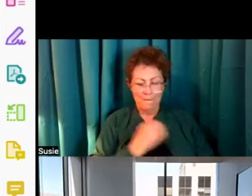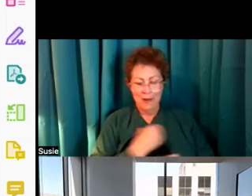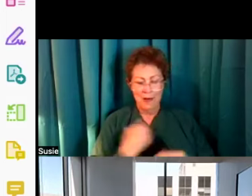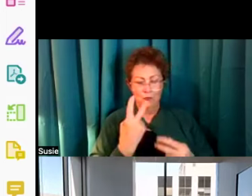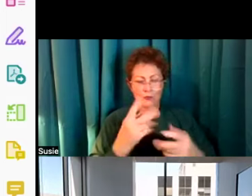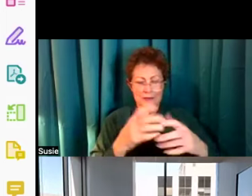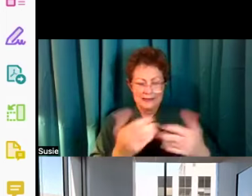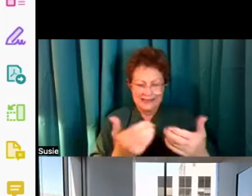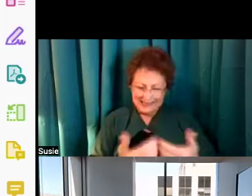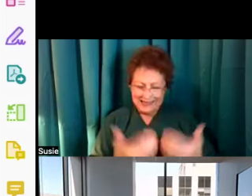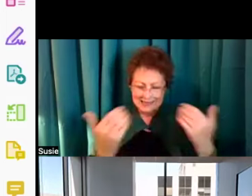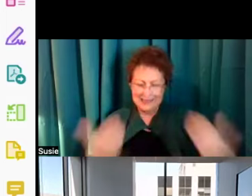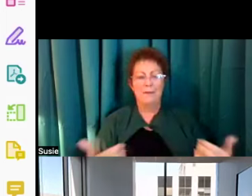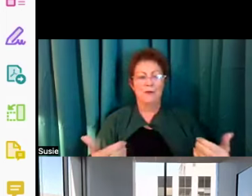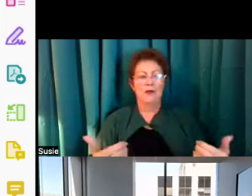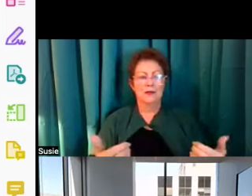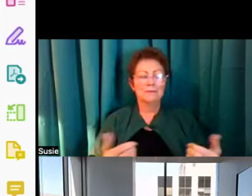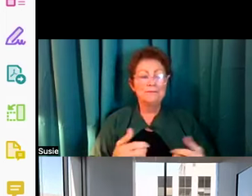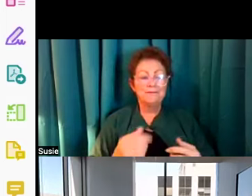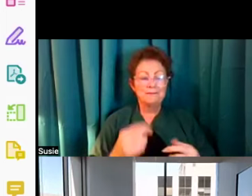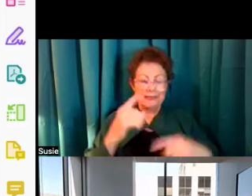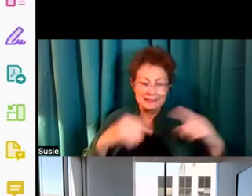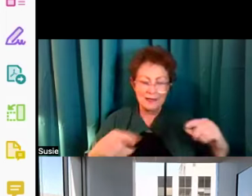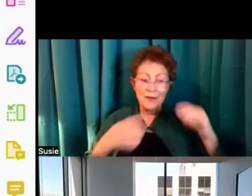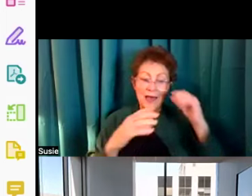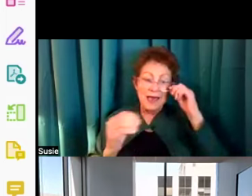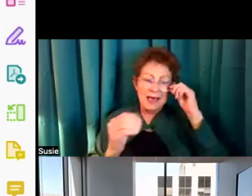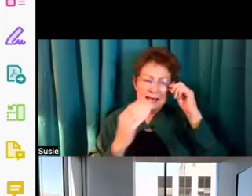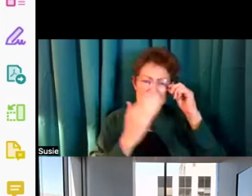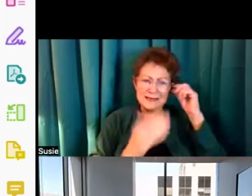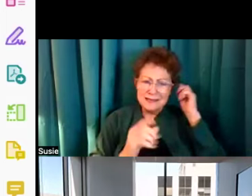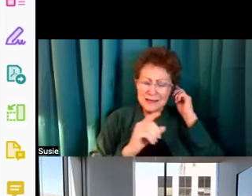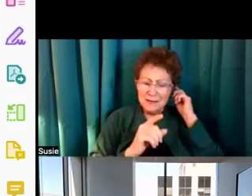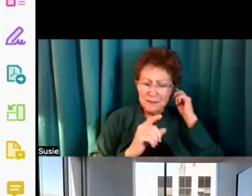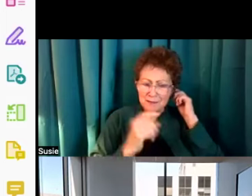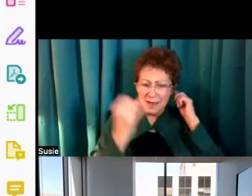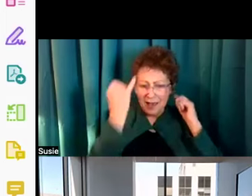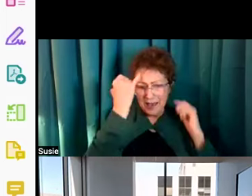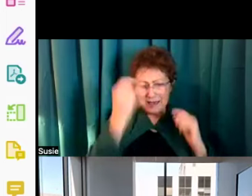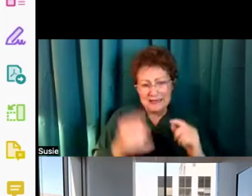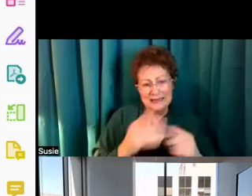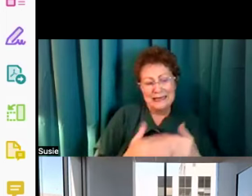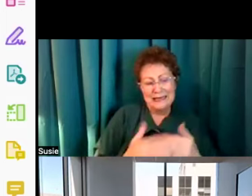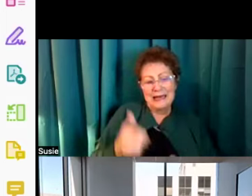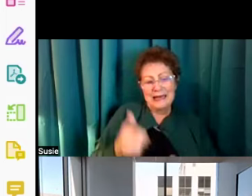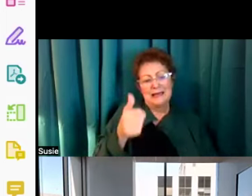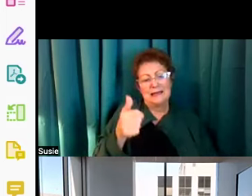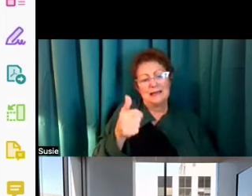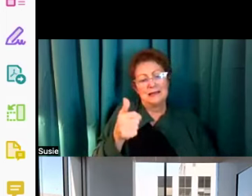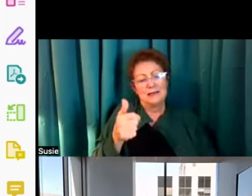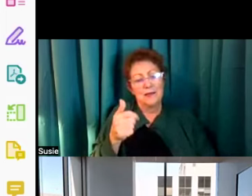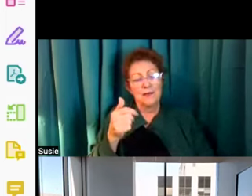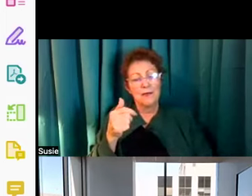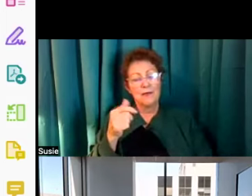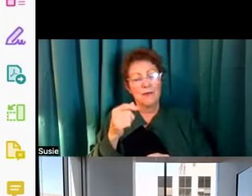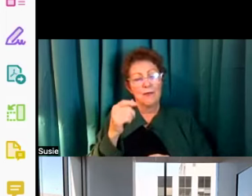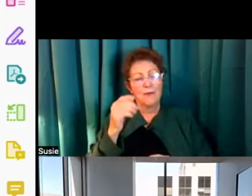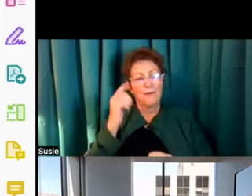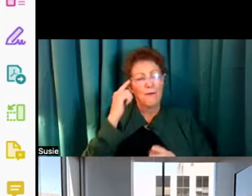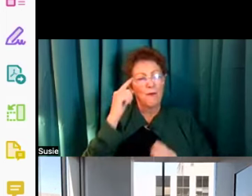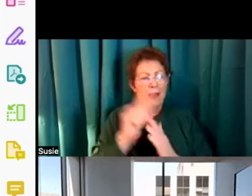separate management pools, etc. In some respects, this can be sort of the easiest to structure from a legal perspective because you